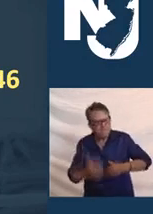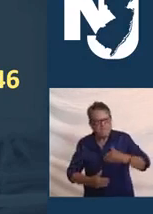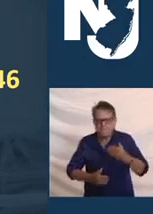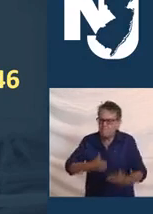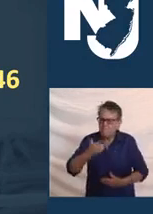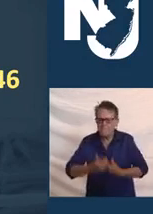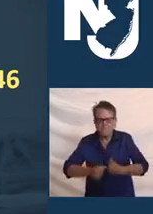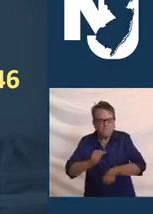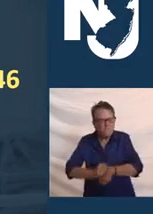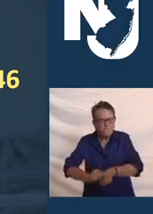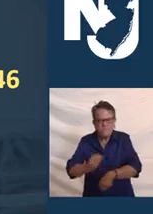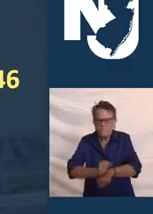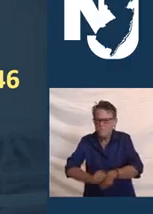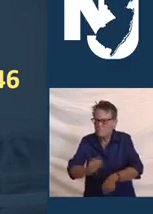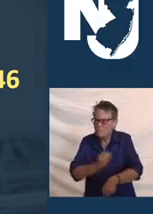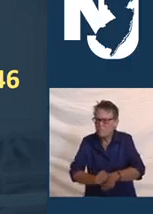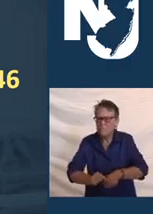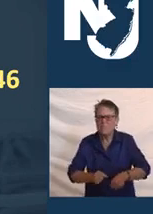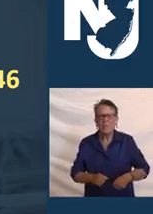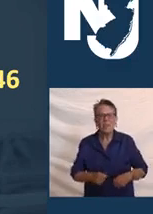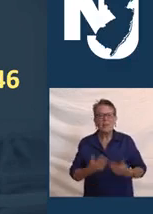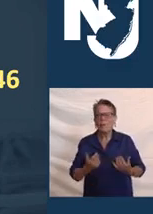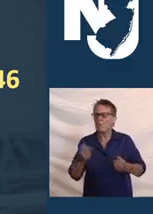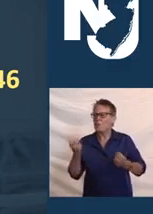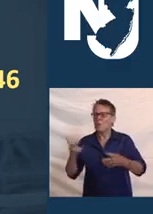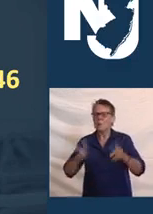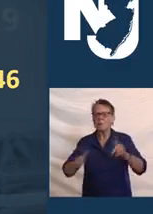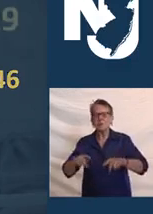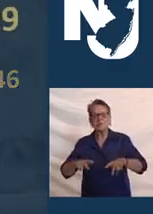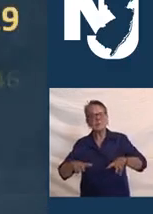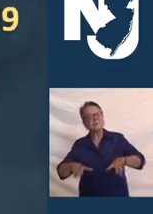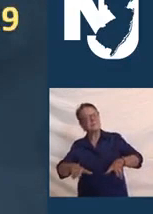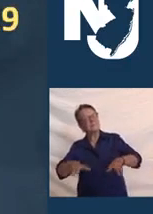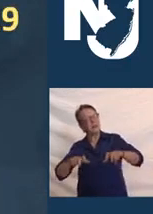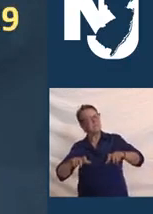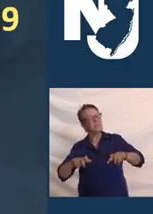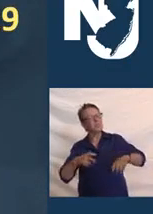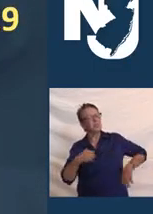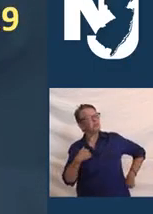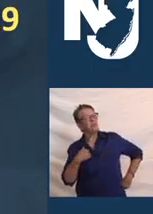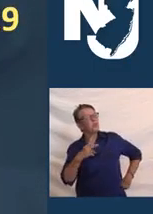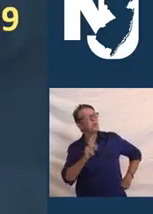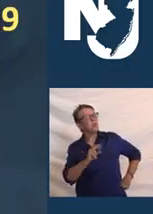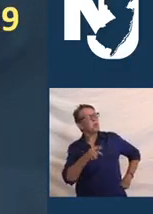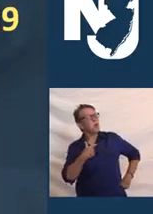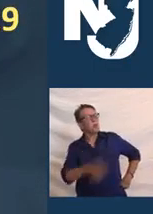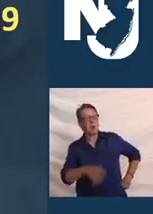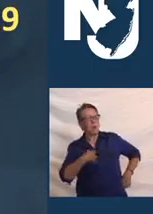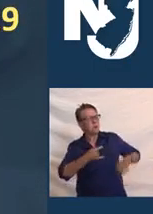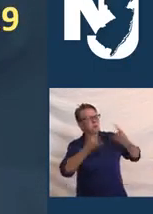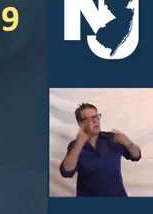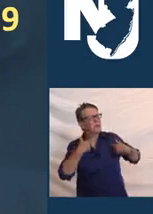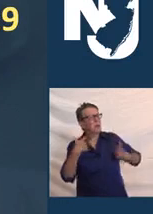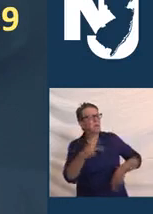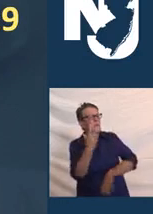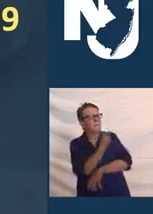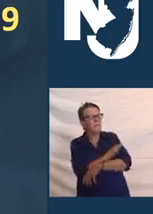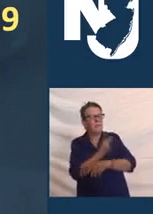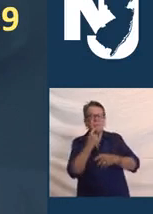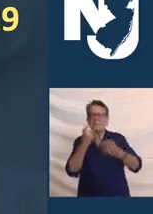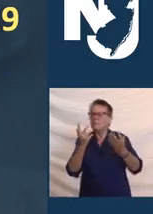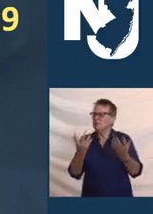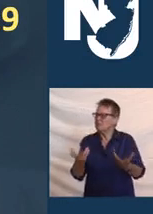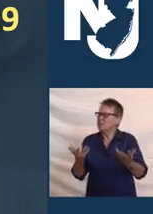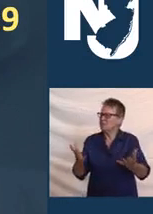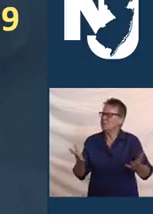families and communities. And sadly, here are the latest numbers of confirmed deaths. God bless them all. I believe